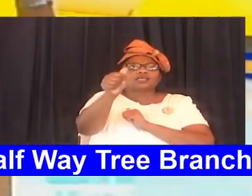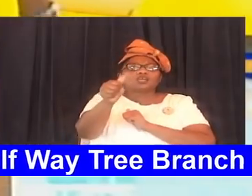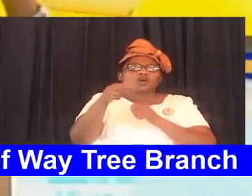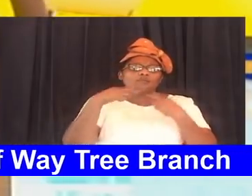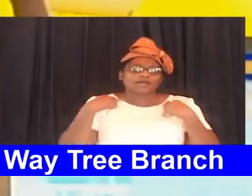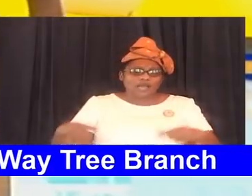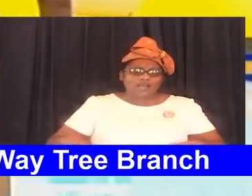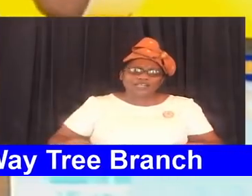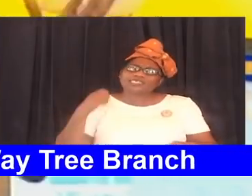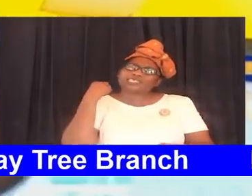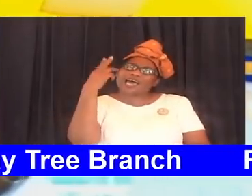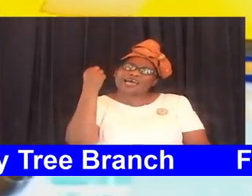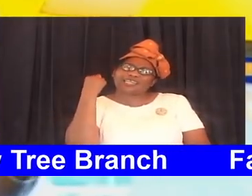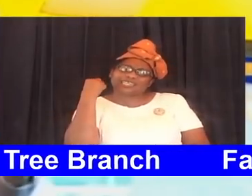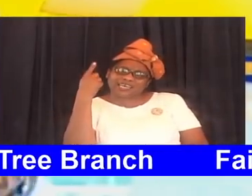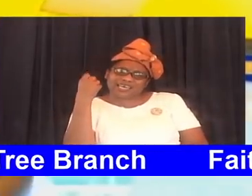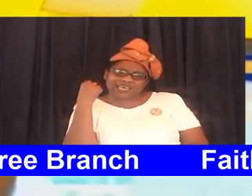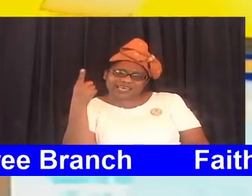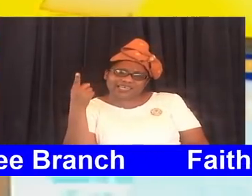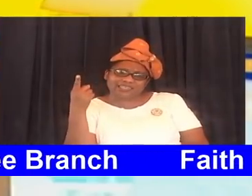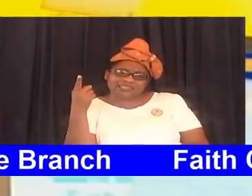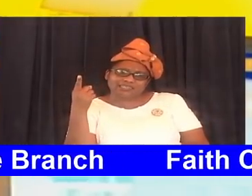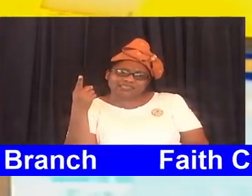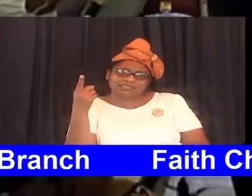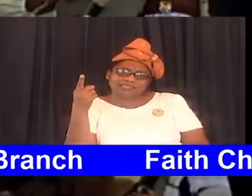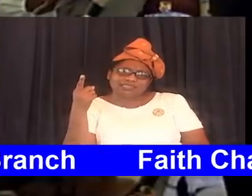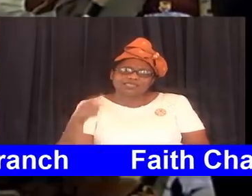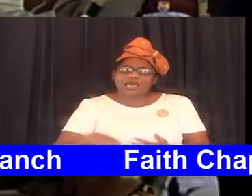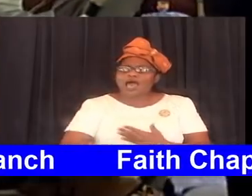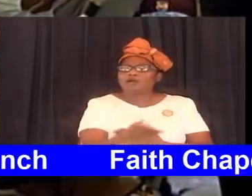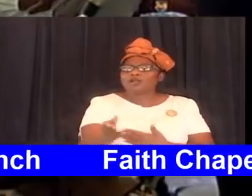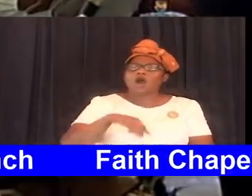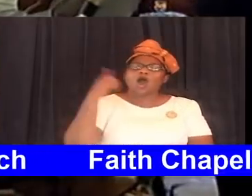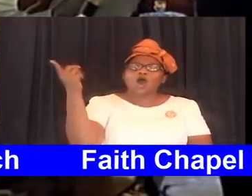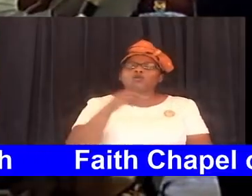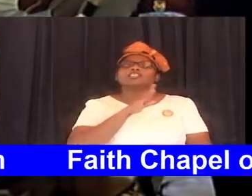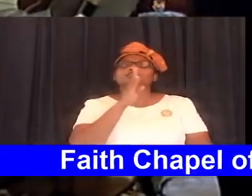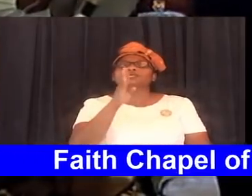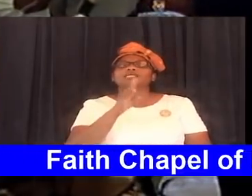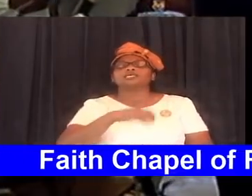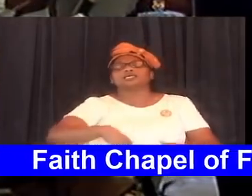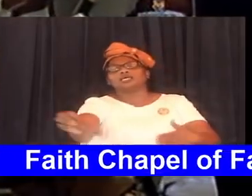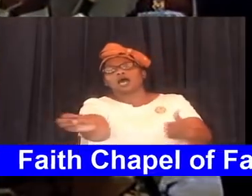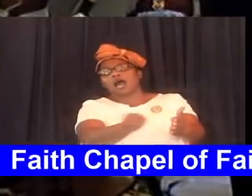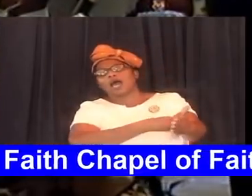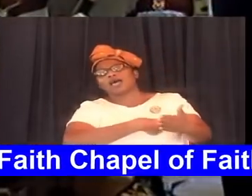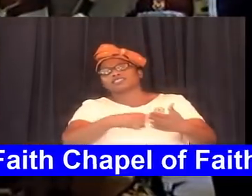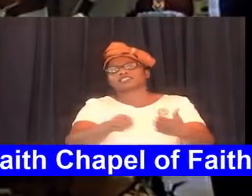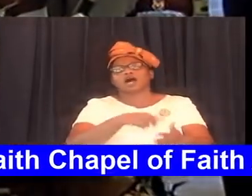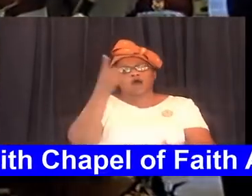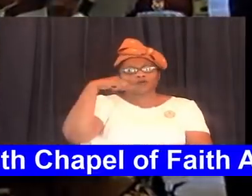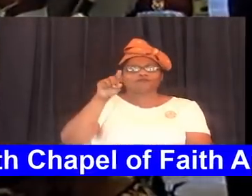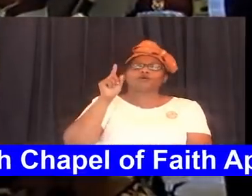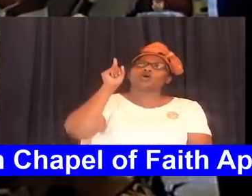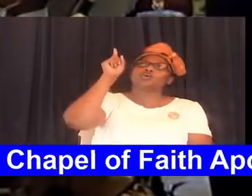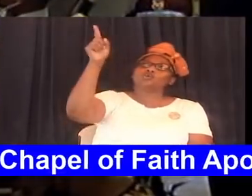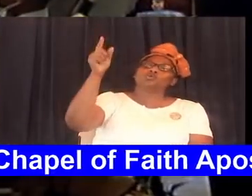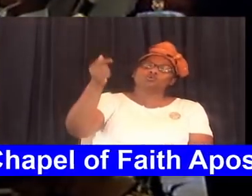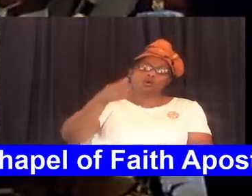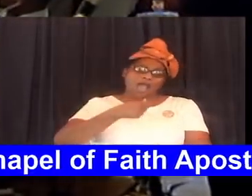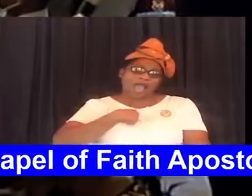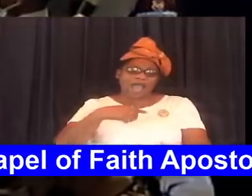Passes human understanding. Jesus. There will always be a song